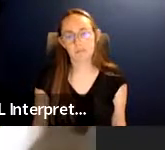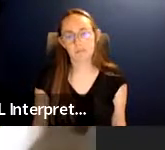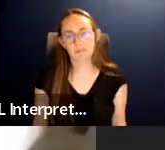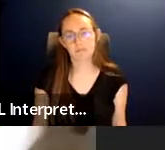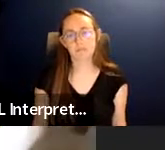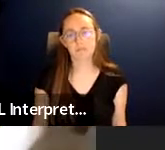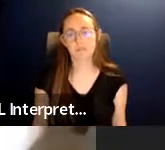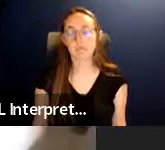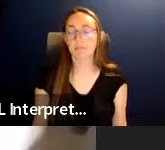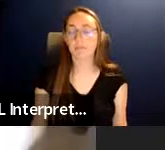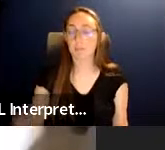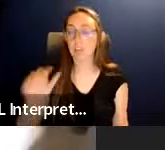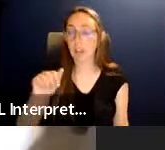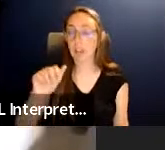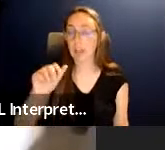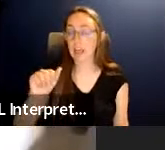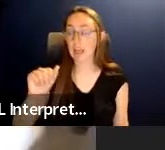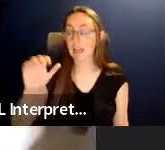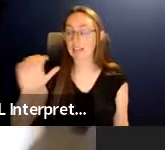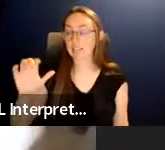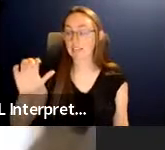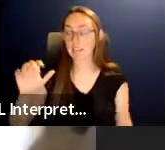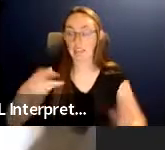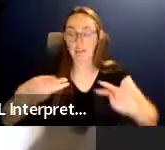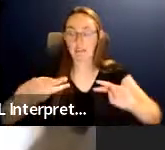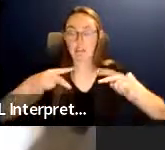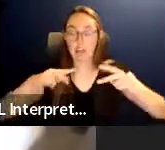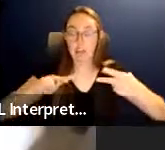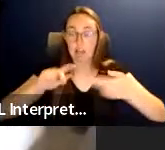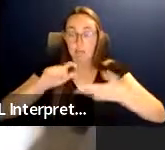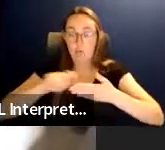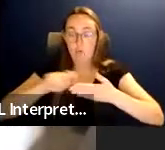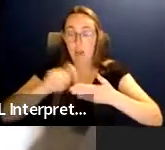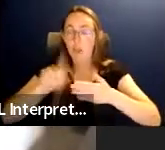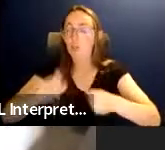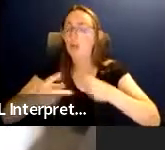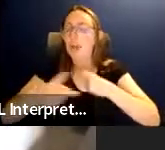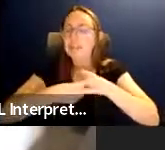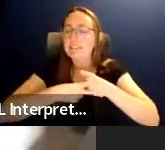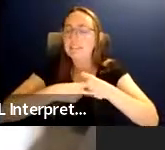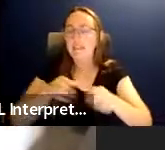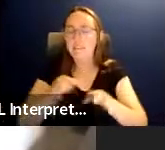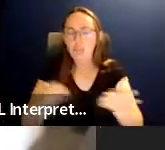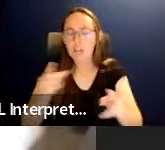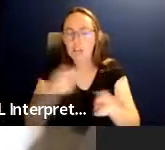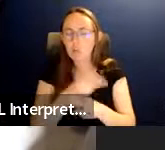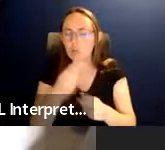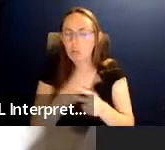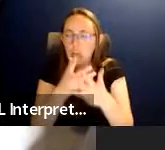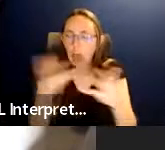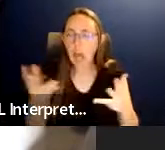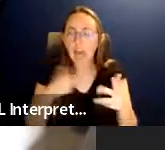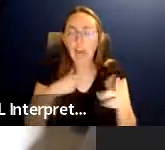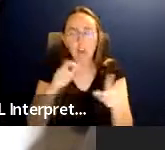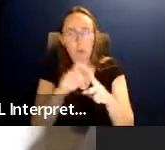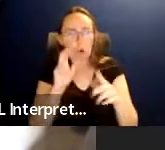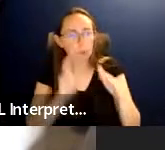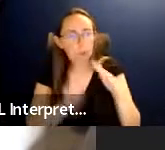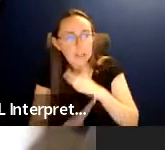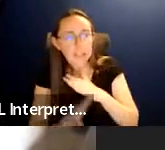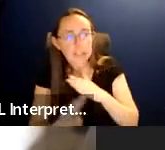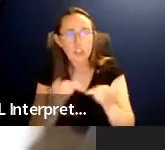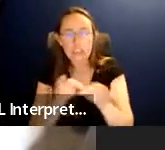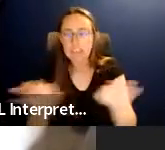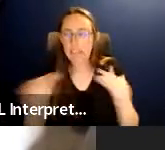So the AAC Flip Writer, it has, you can save constant phrases. It's got the word prediction, sentence prediction. But